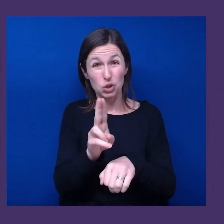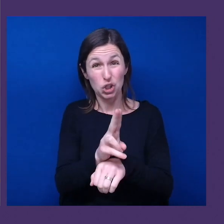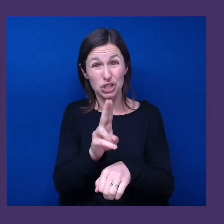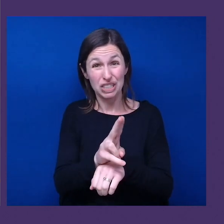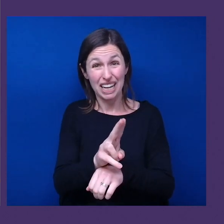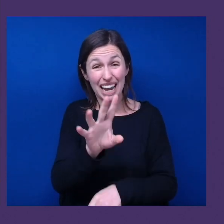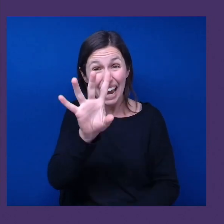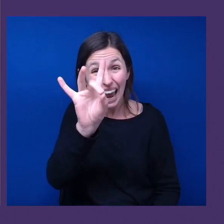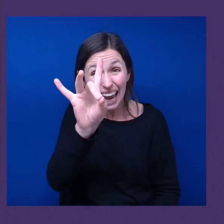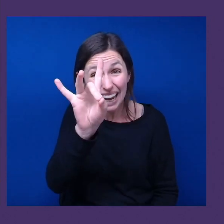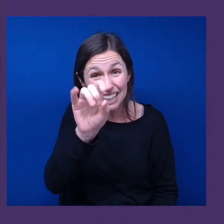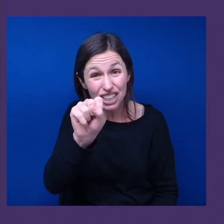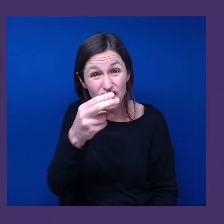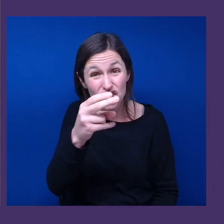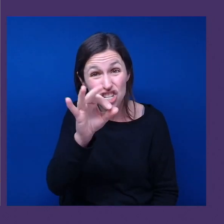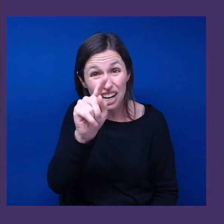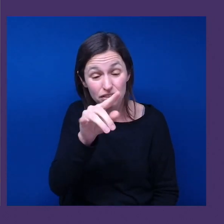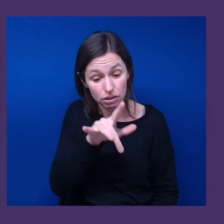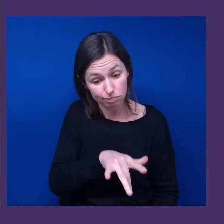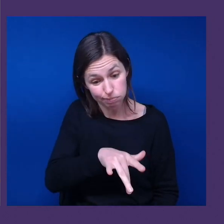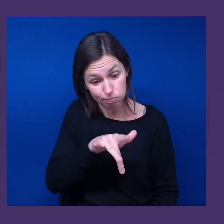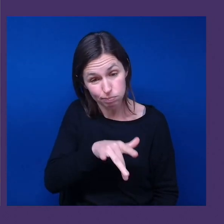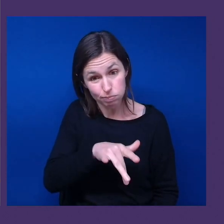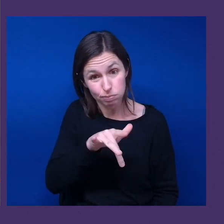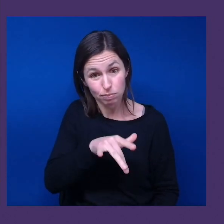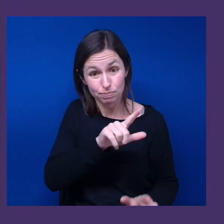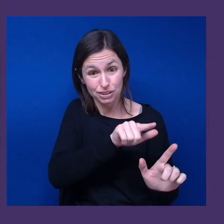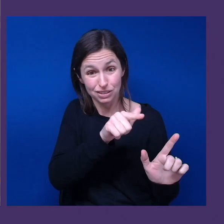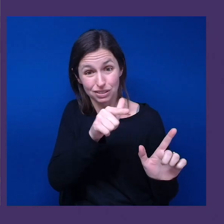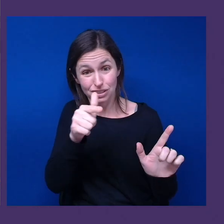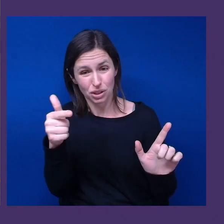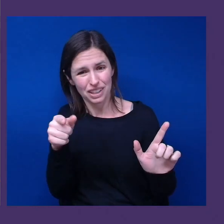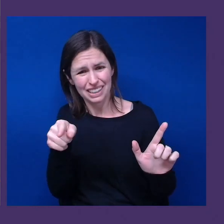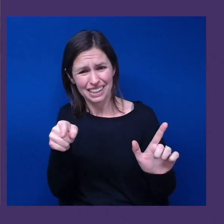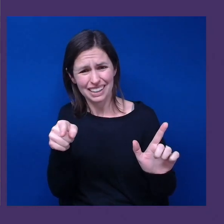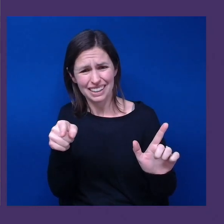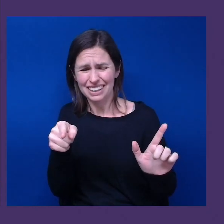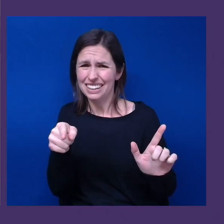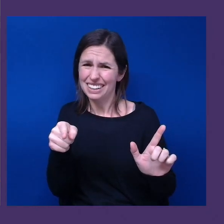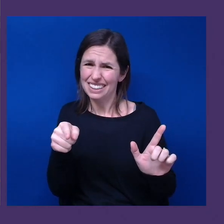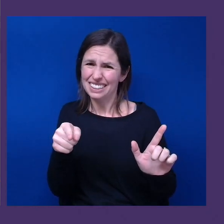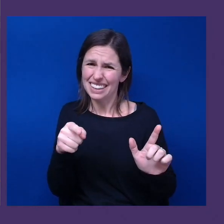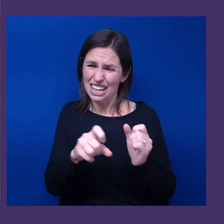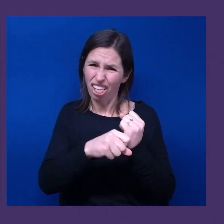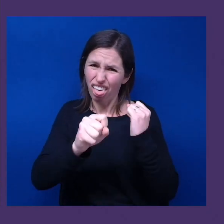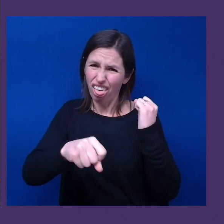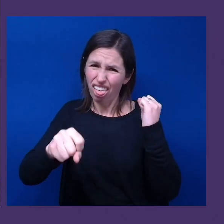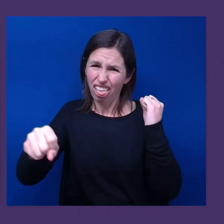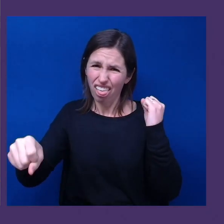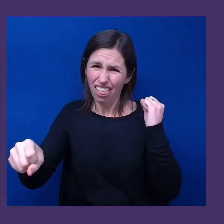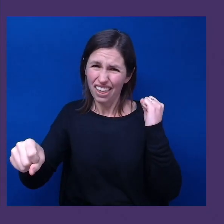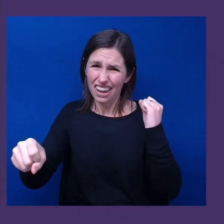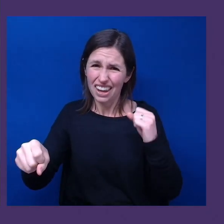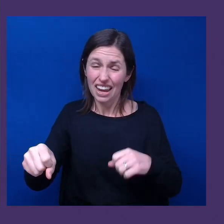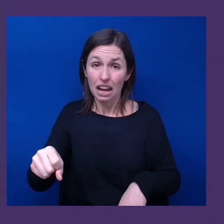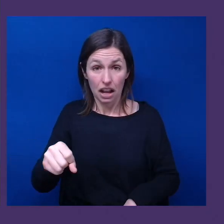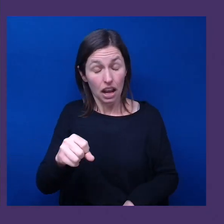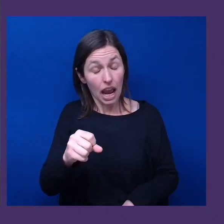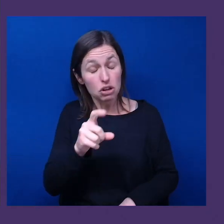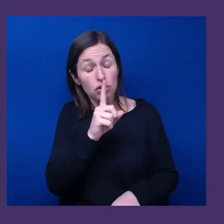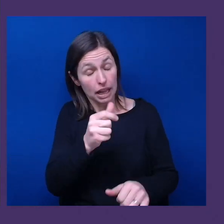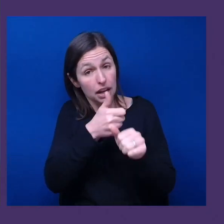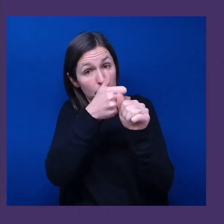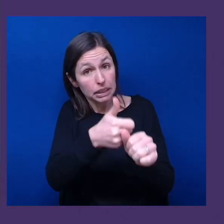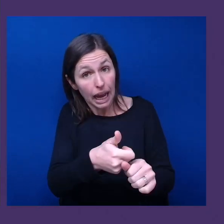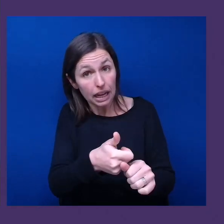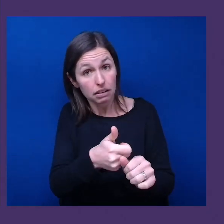But it is accessible, and it is compliant, and the button actually labeled correctly, but it's not